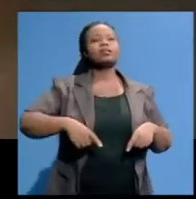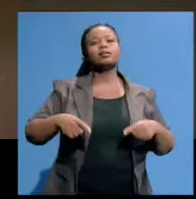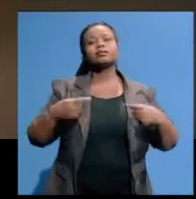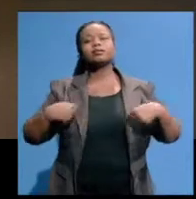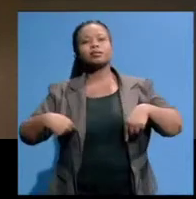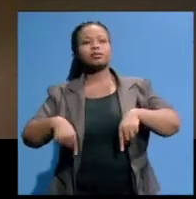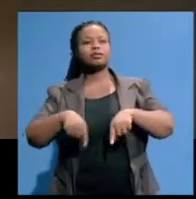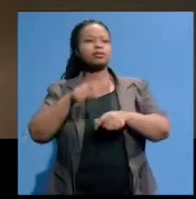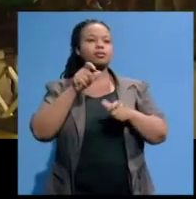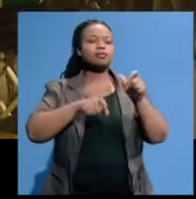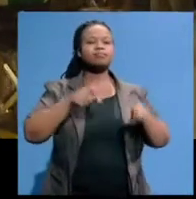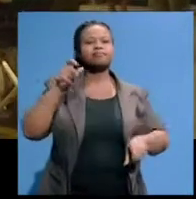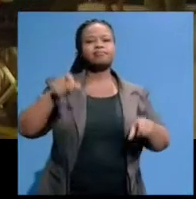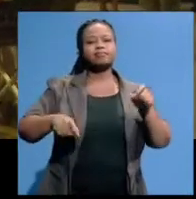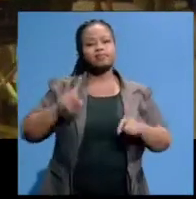owesizwe lusaka